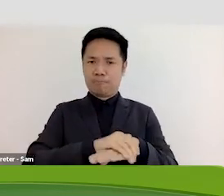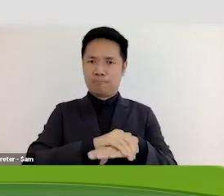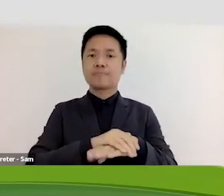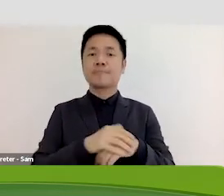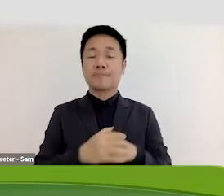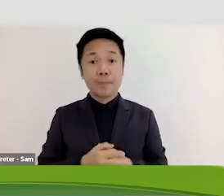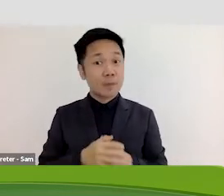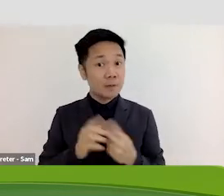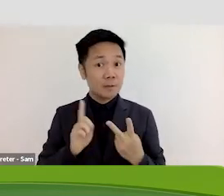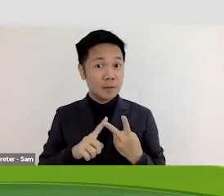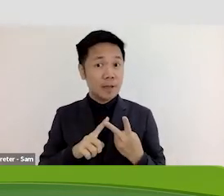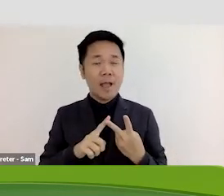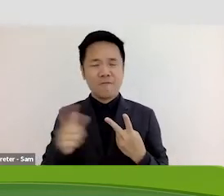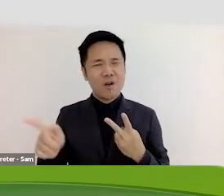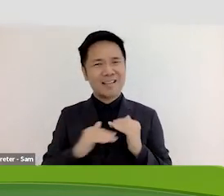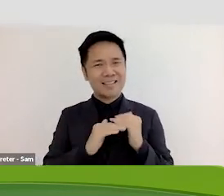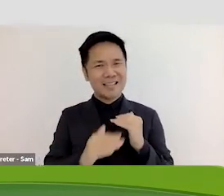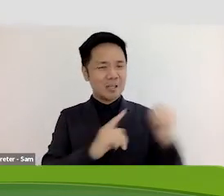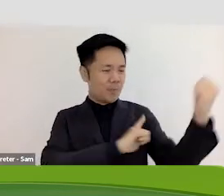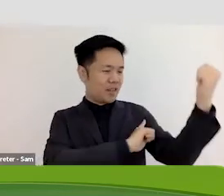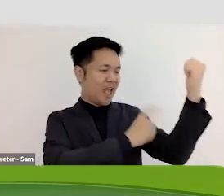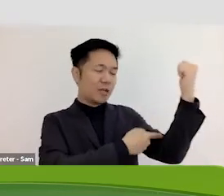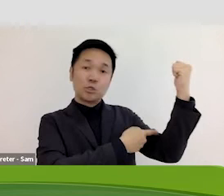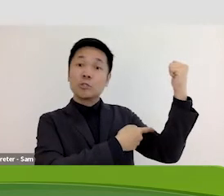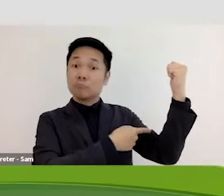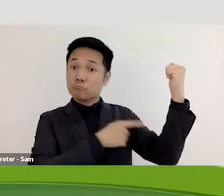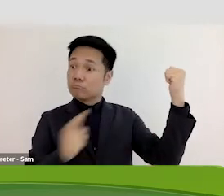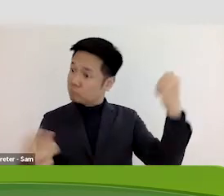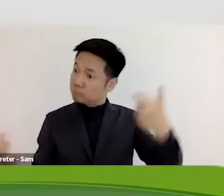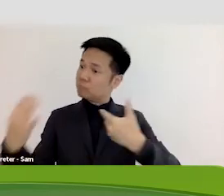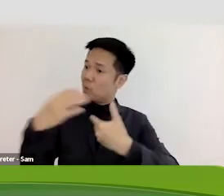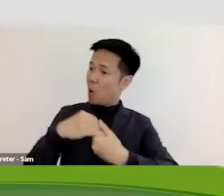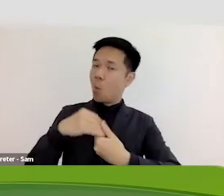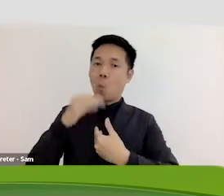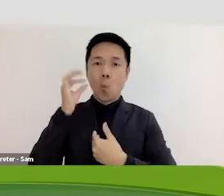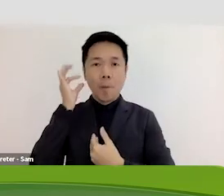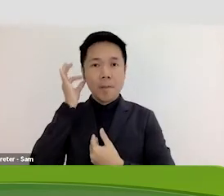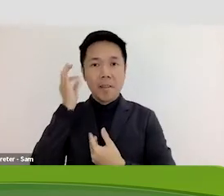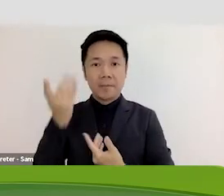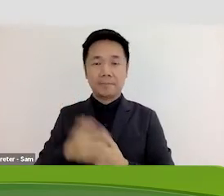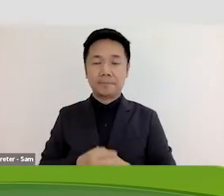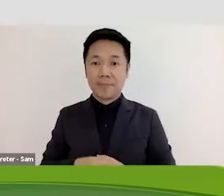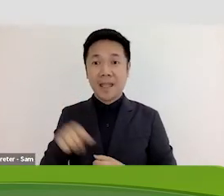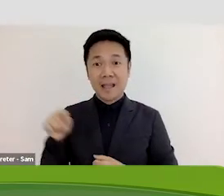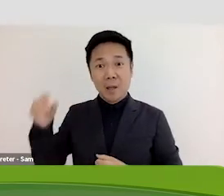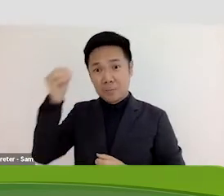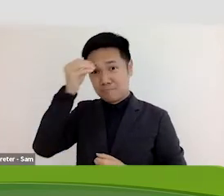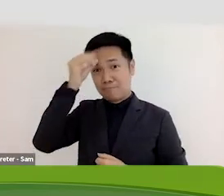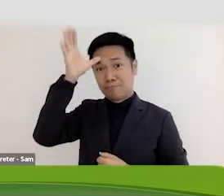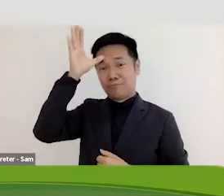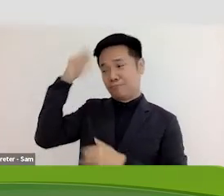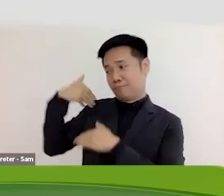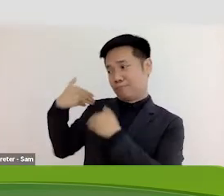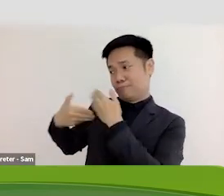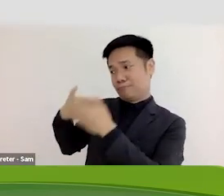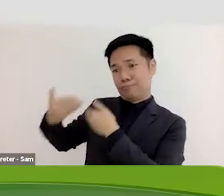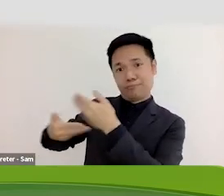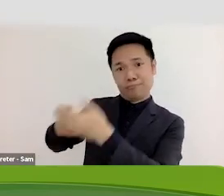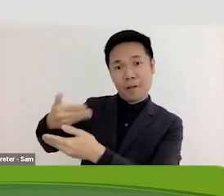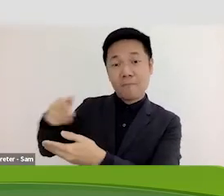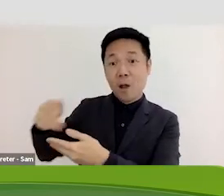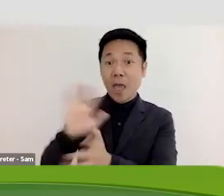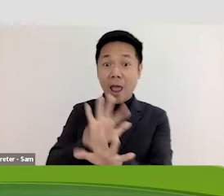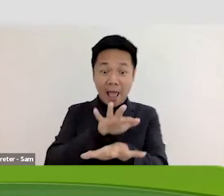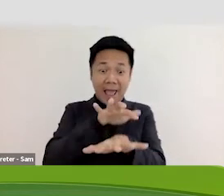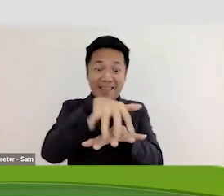in the sustainable energy sector. Leverage the ancestral knowledge and practices of Indigenous peoples